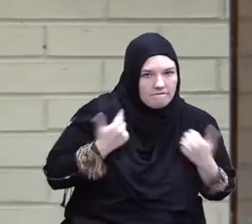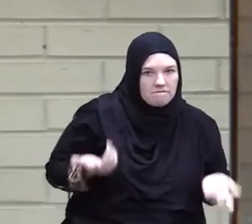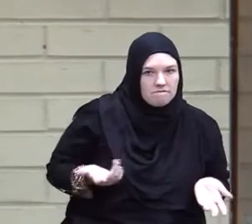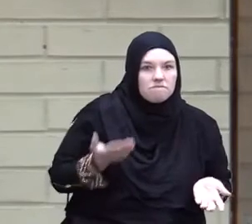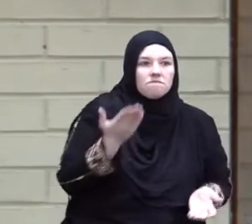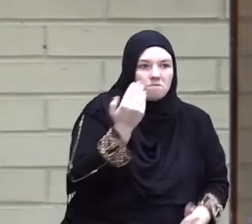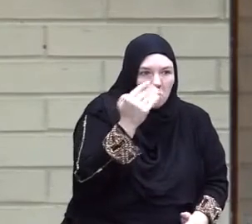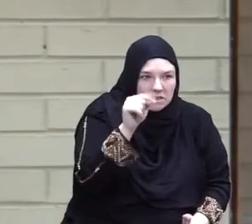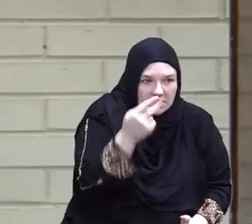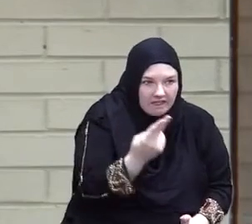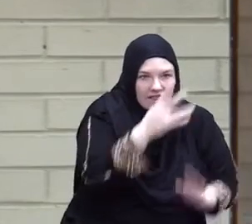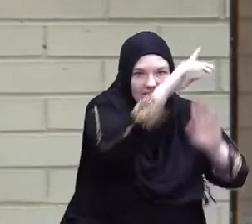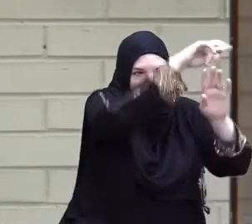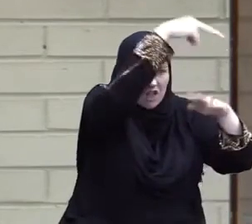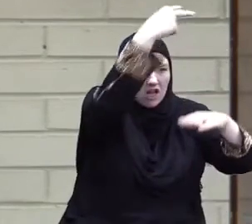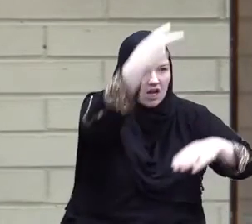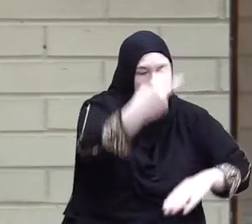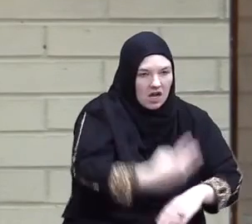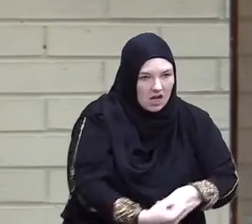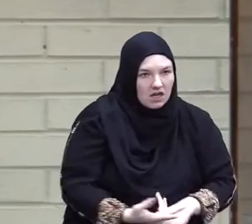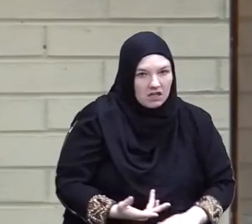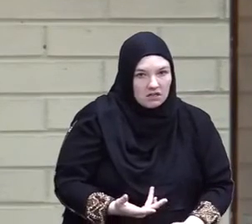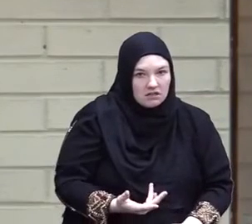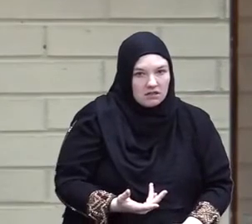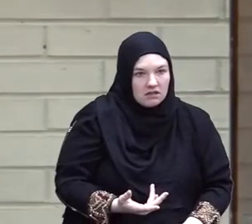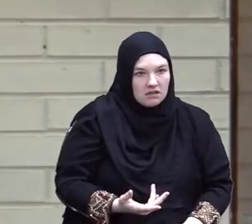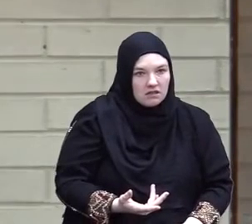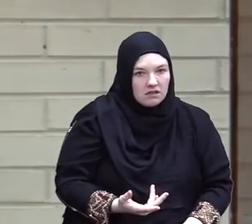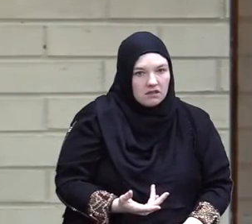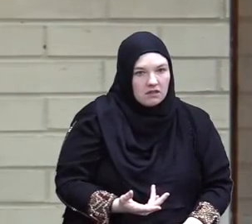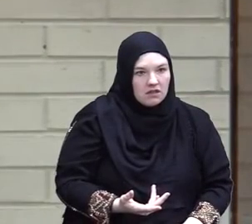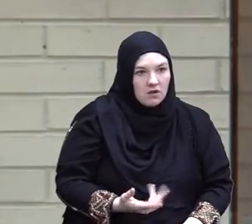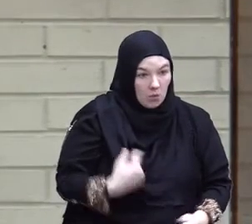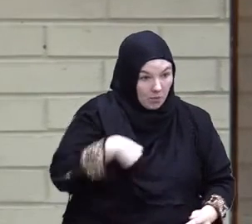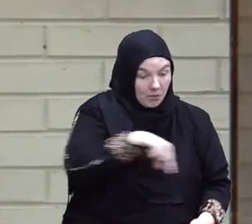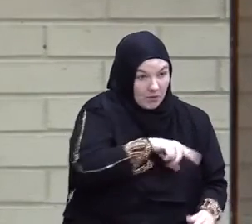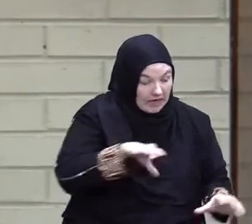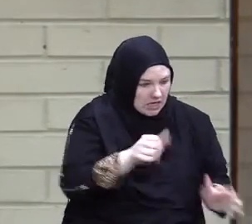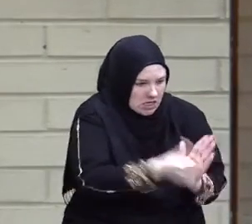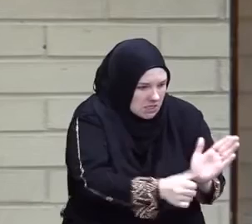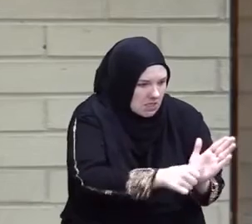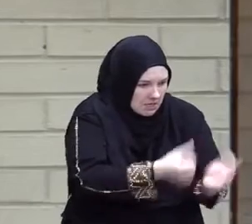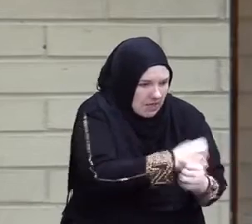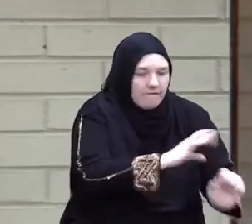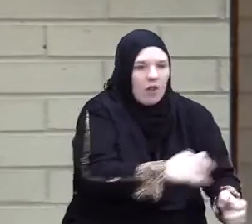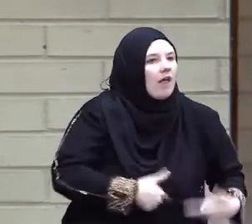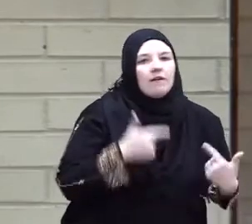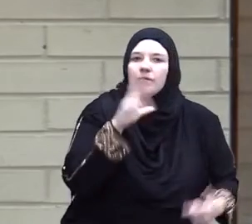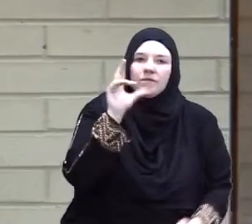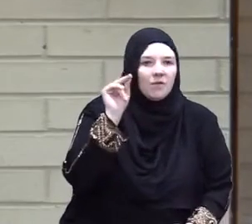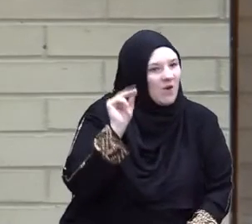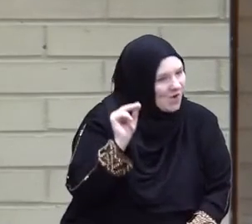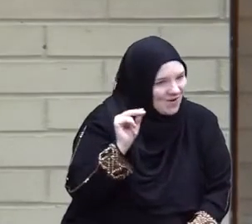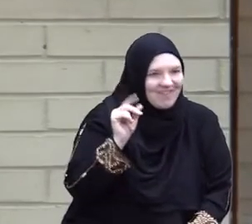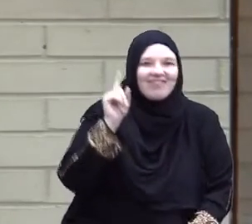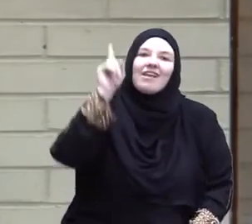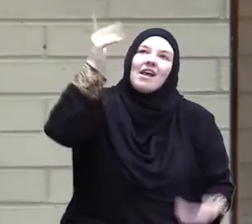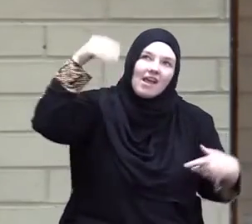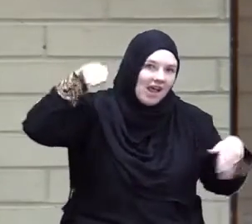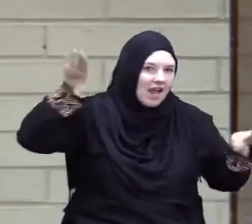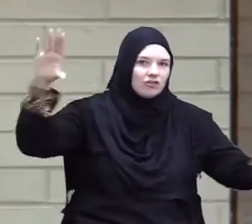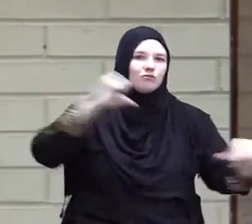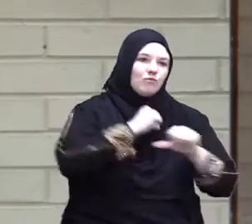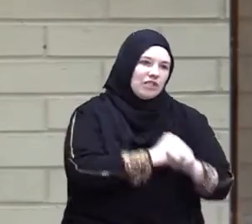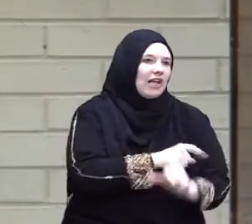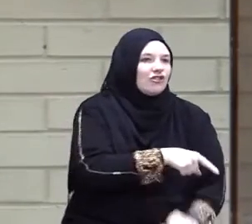she make it? We say she did, right? No, Allah made it. The angels carried her down